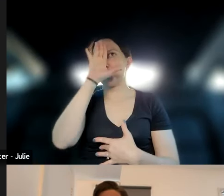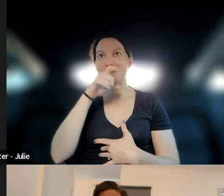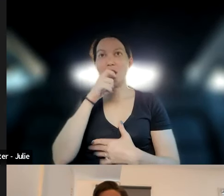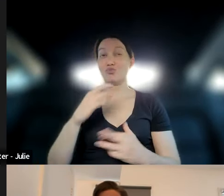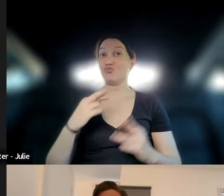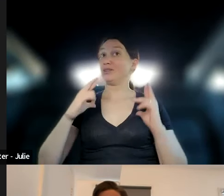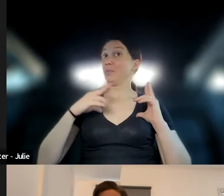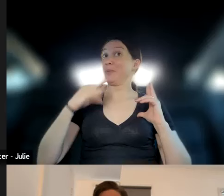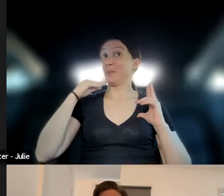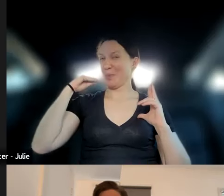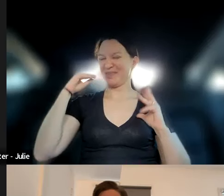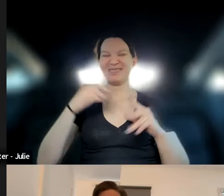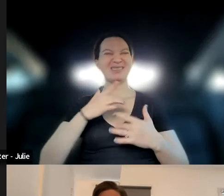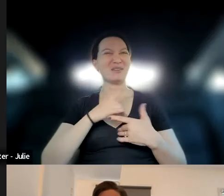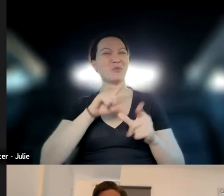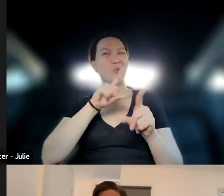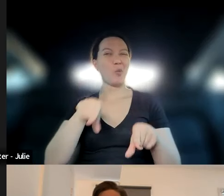home, but normally when you go into